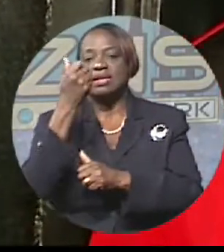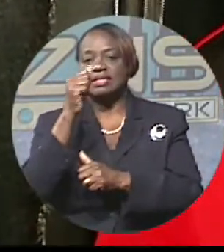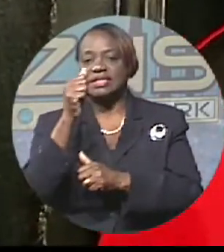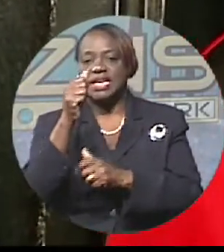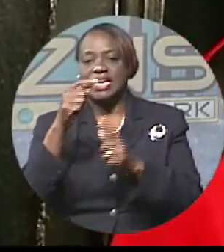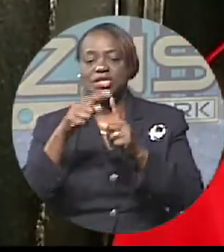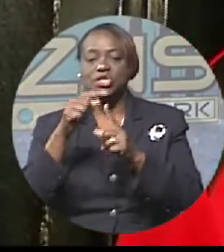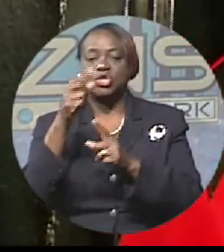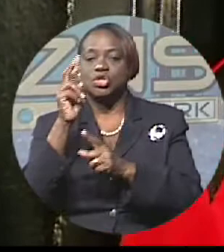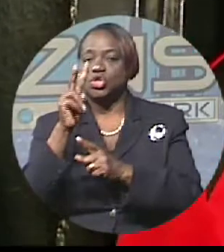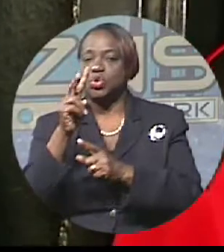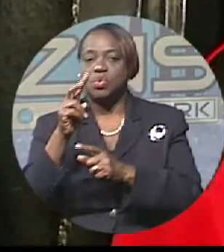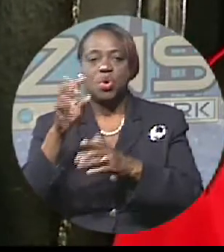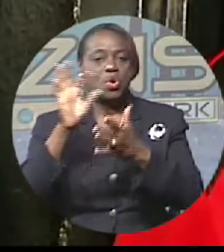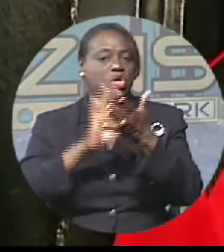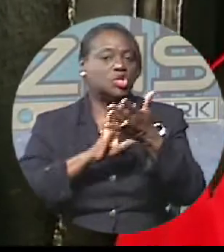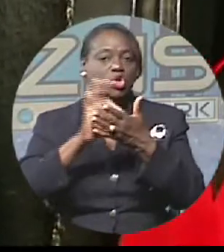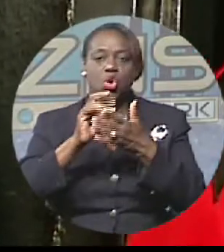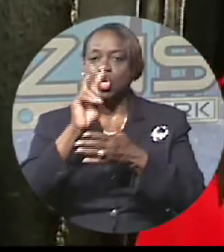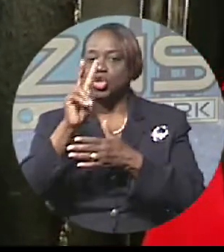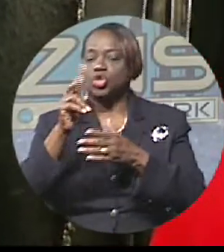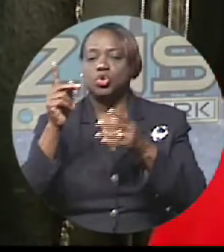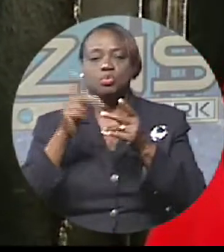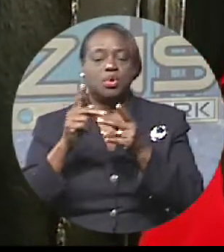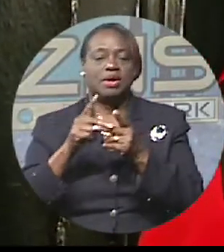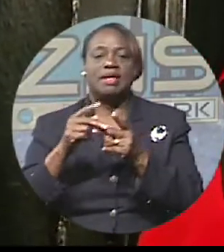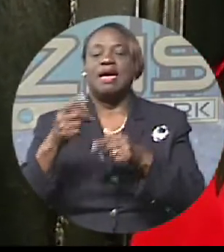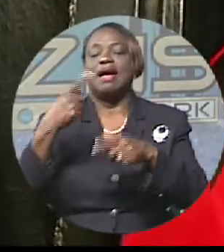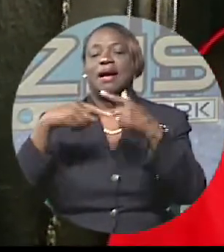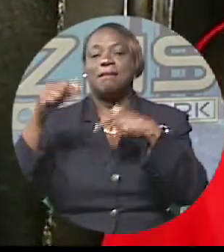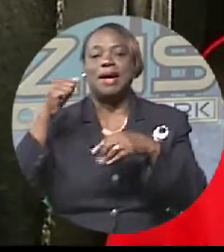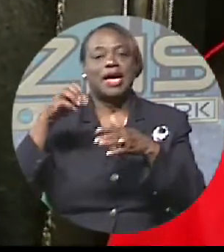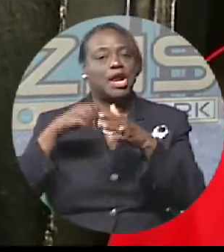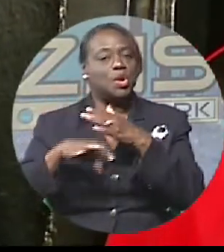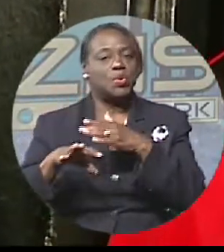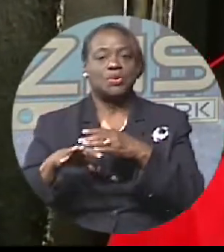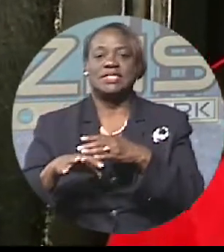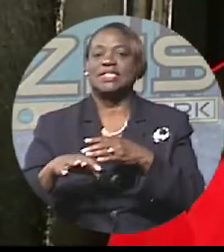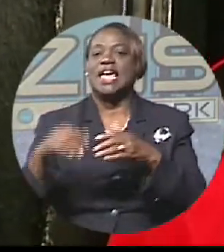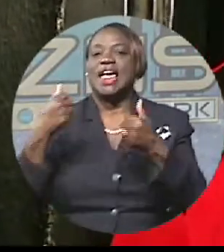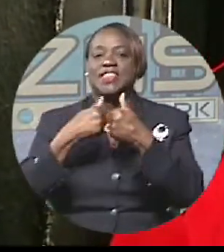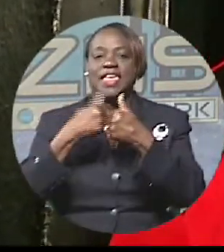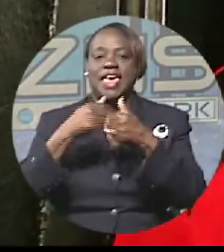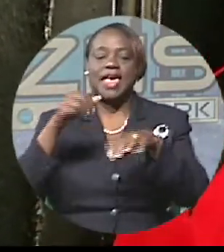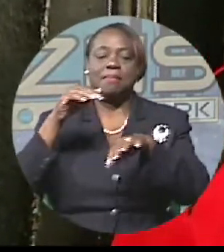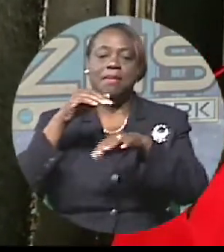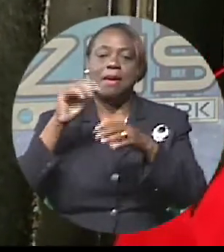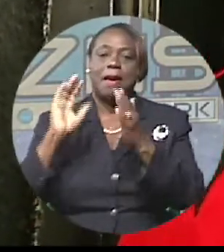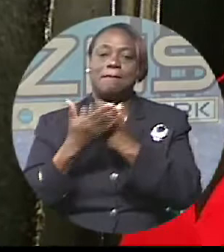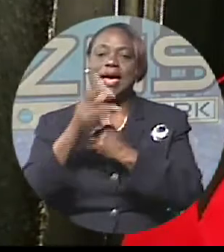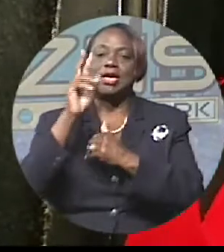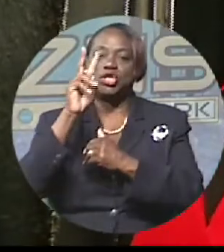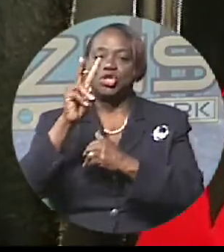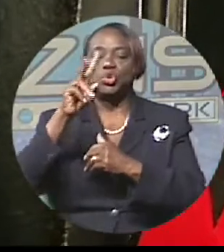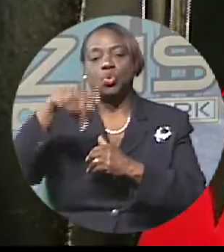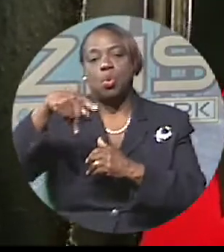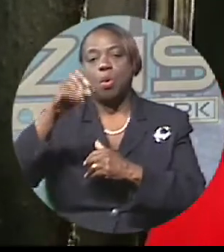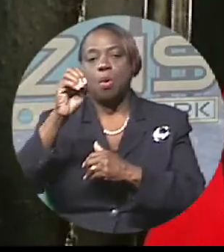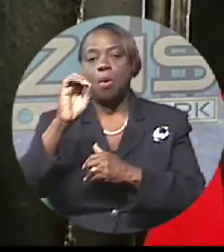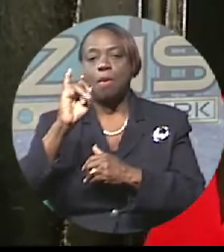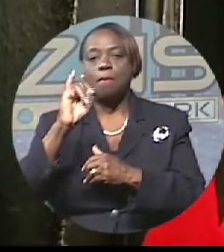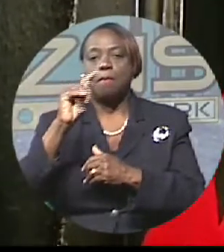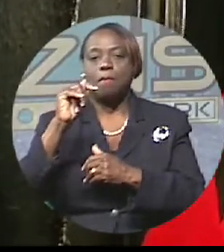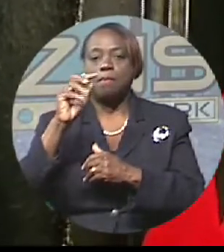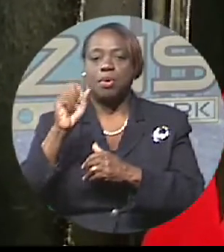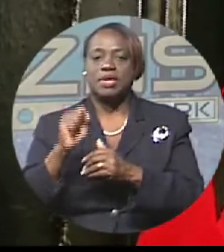in the first quarter, which was ridiculous. And to come back and lose the game by 2 points, you know, it's a tough loss, but it's a good wake-up call for the guys and